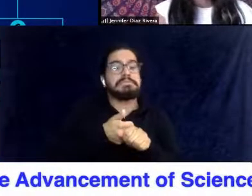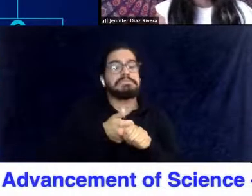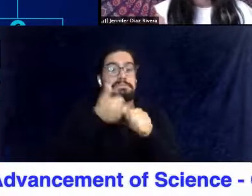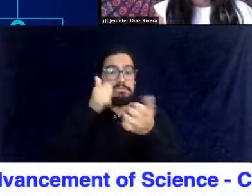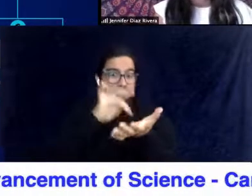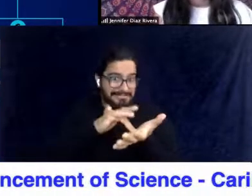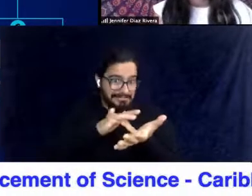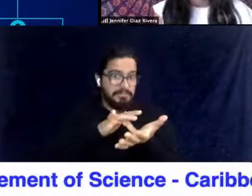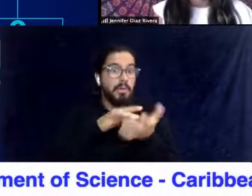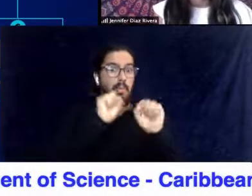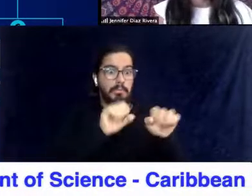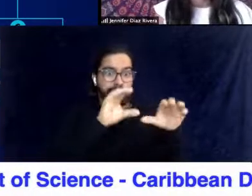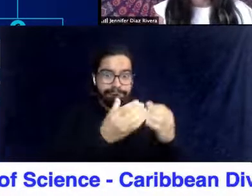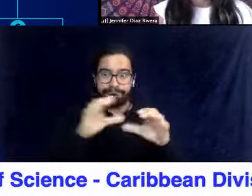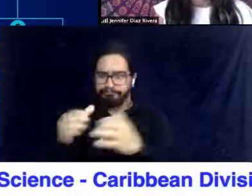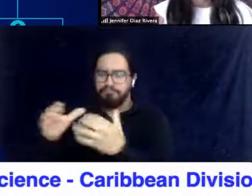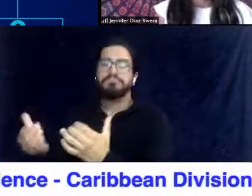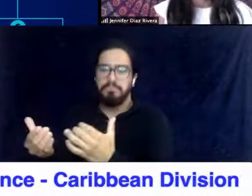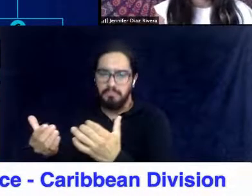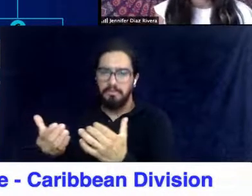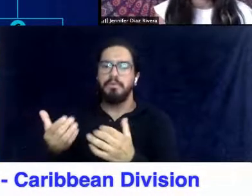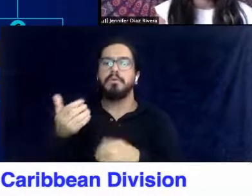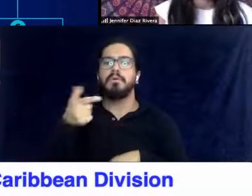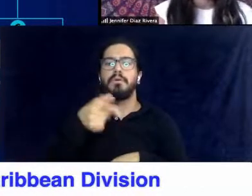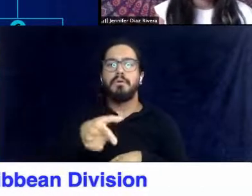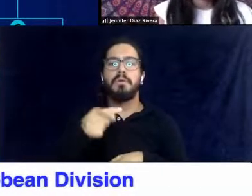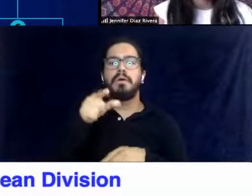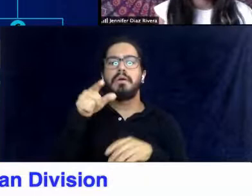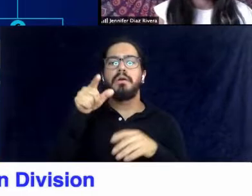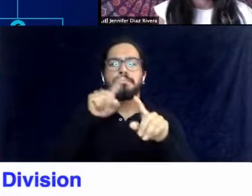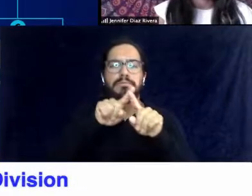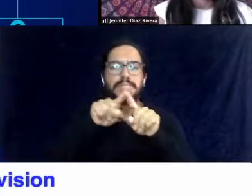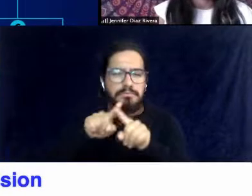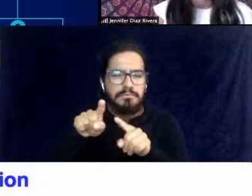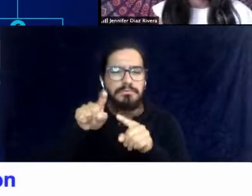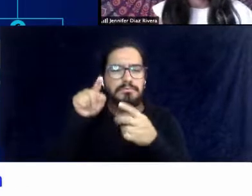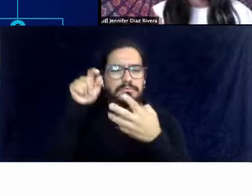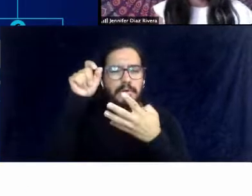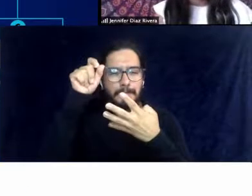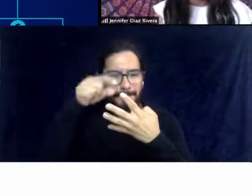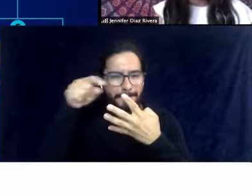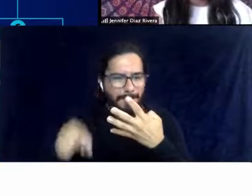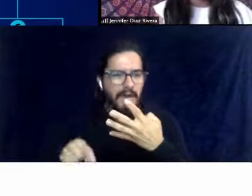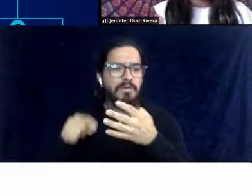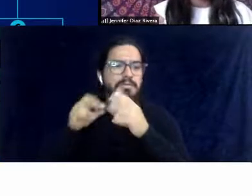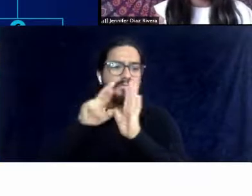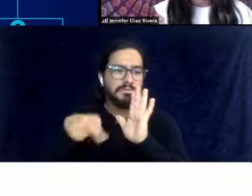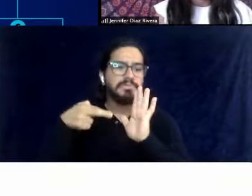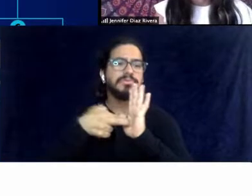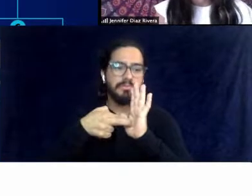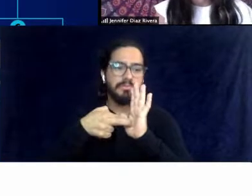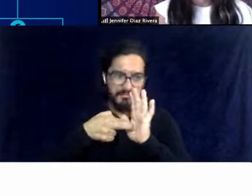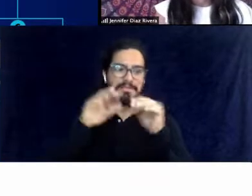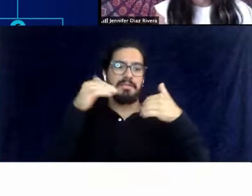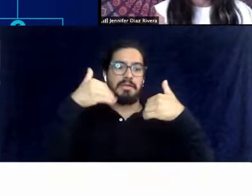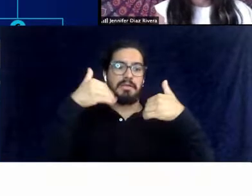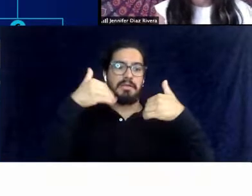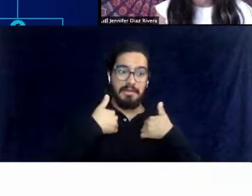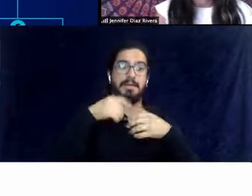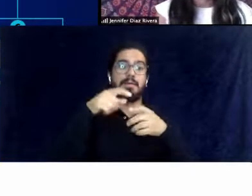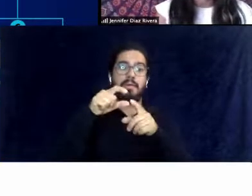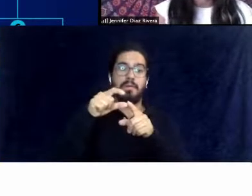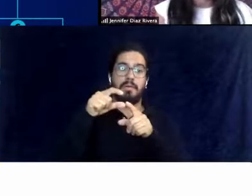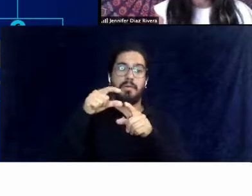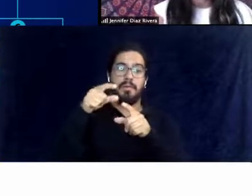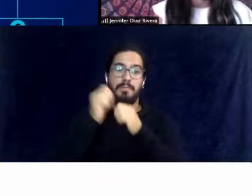Mackey's and Morgan fingerprints correspond to the presence or absence of a substructure in a drug, representing them as 1